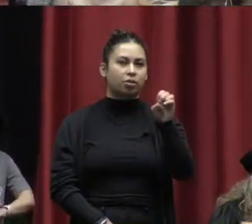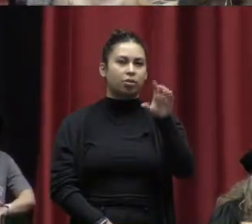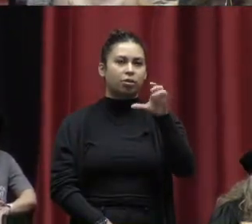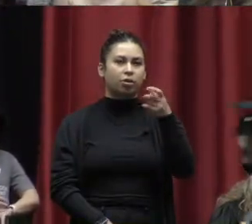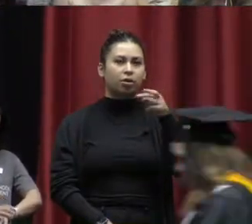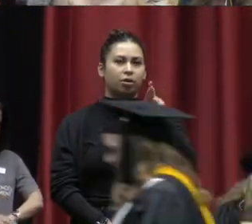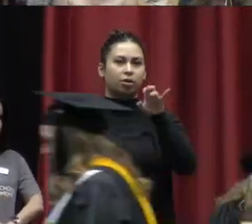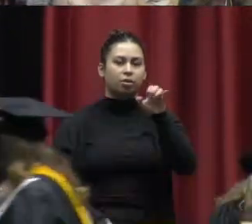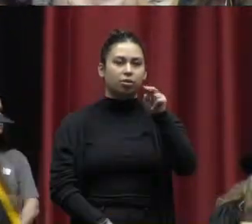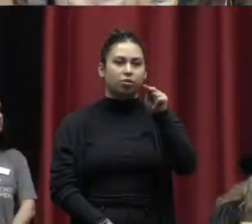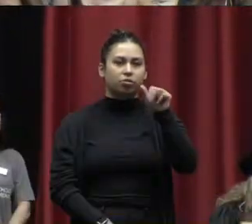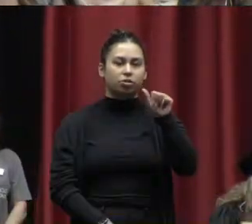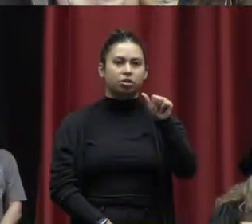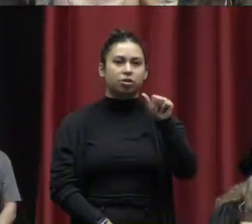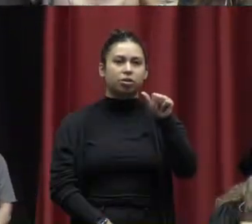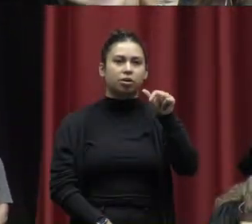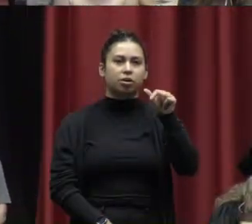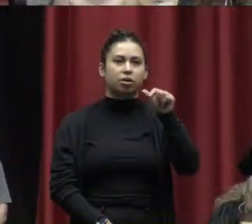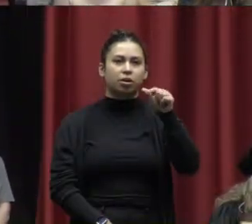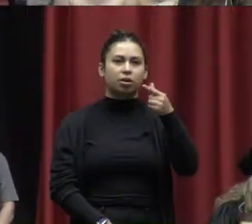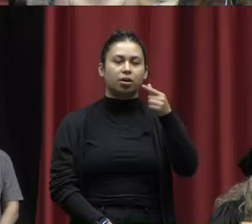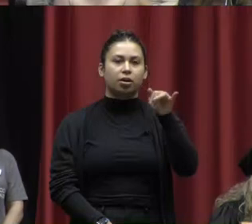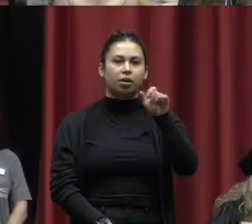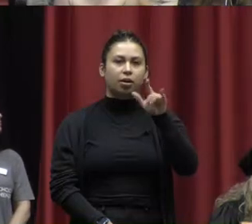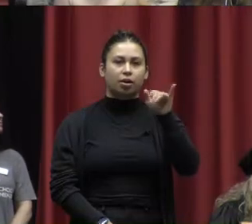Christina Gallegos.